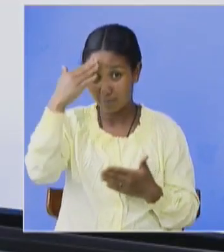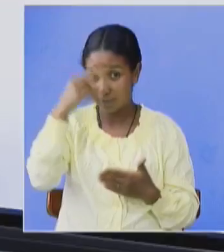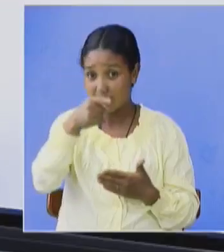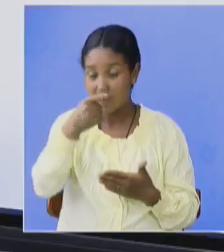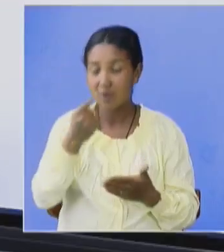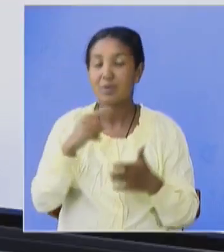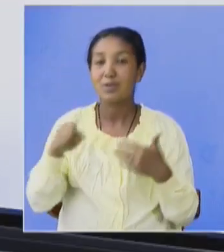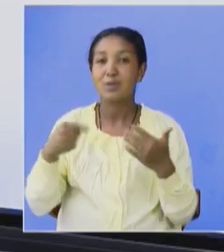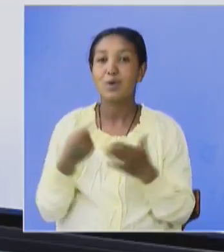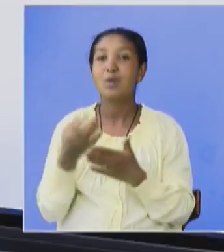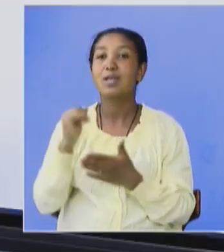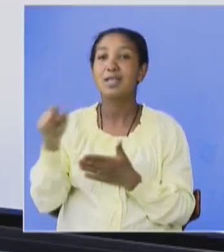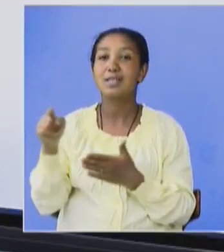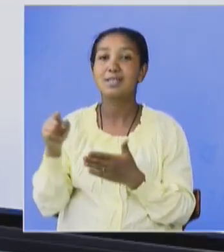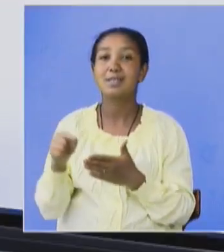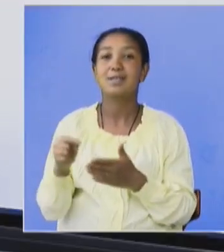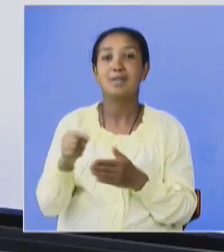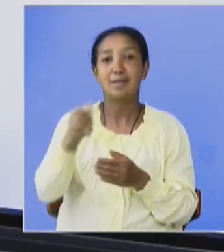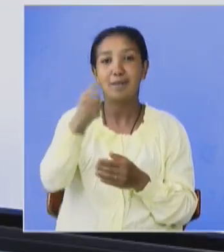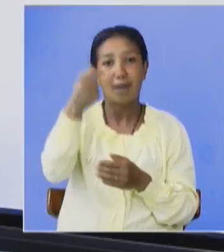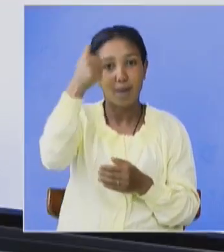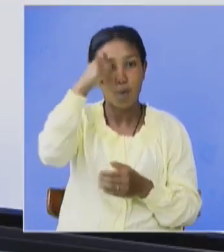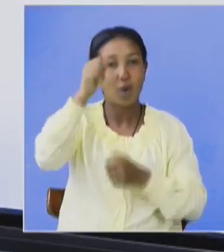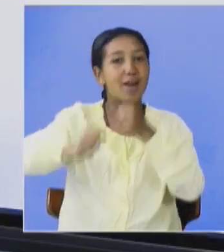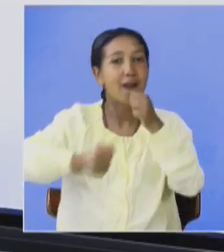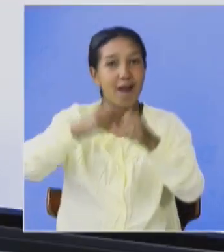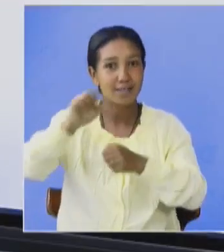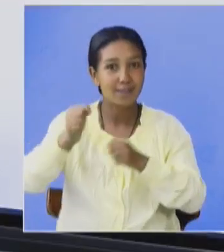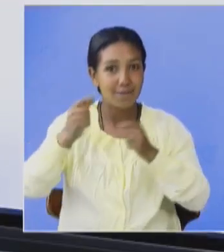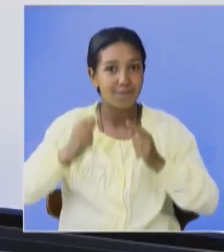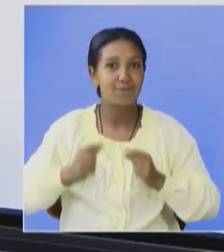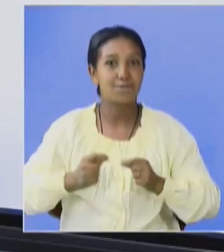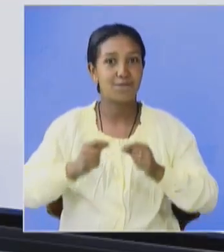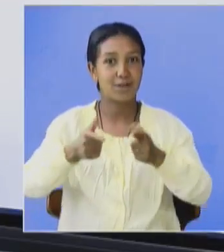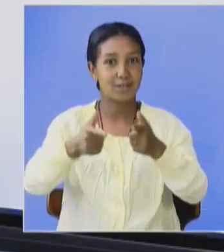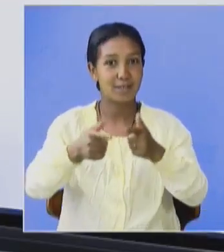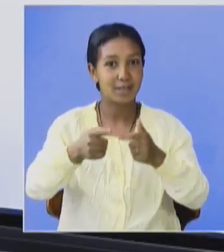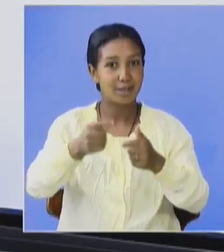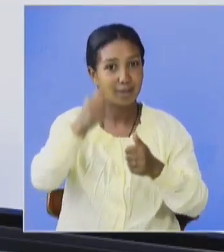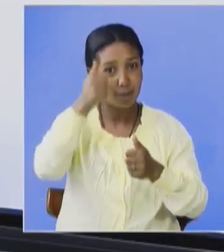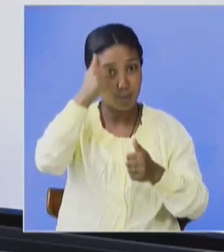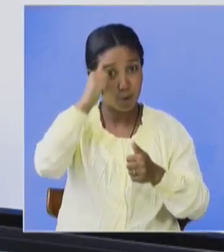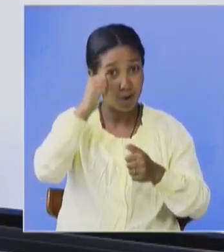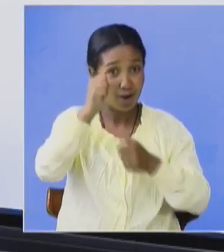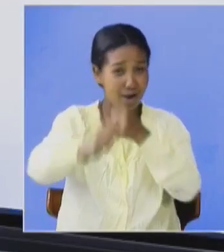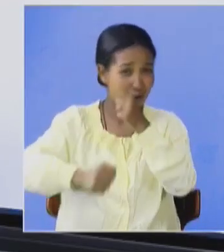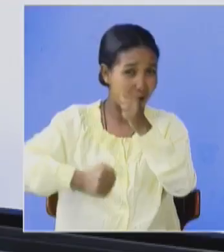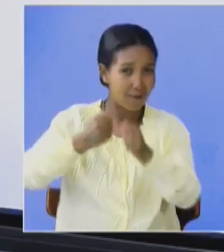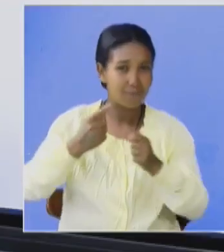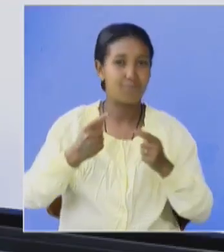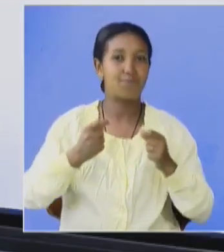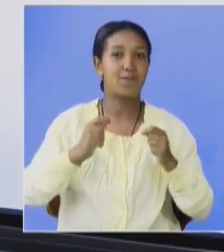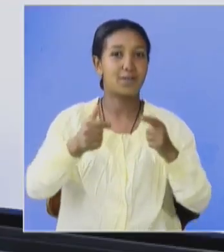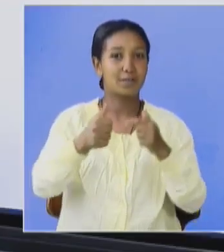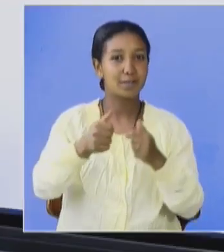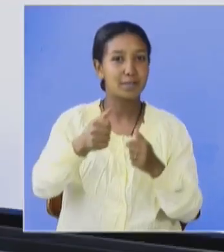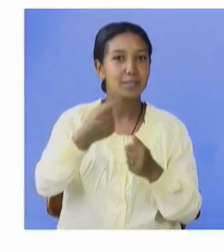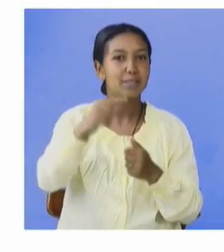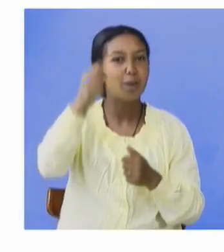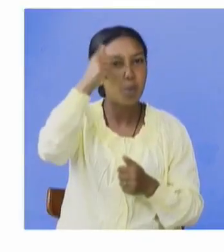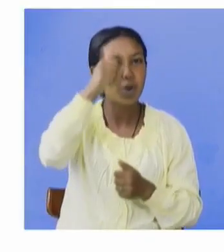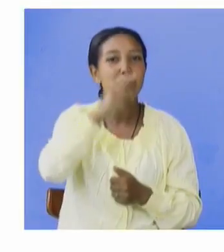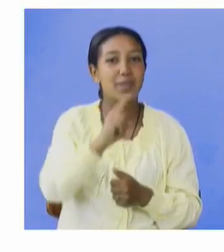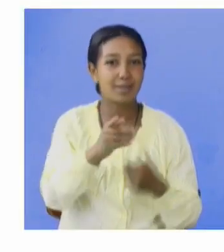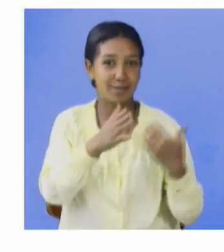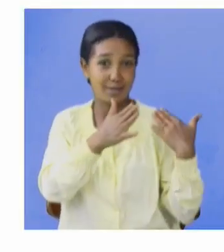So here is the boy runs fast. The boy runs fast. So the boy is what?